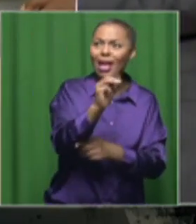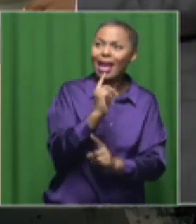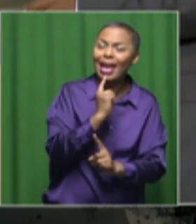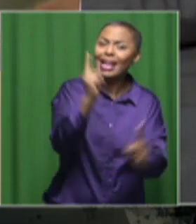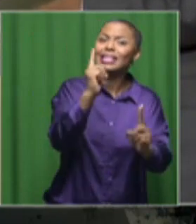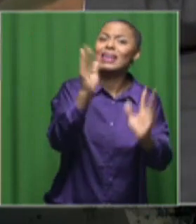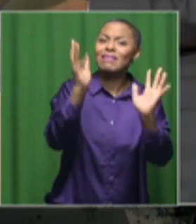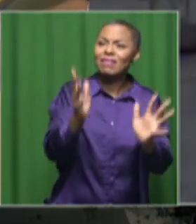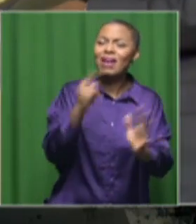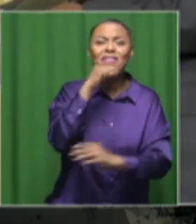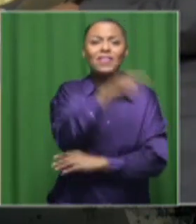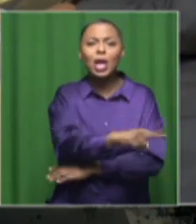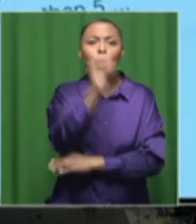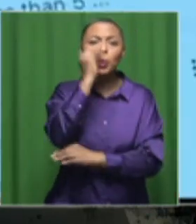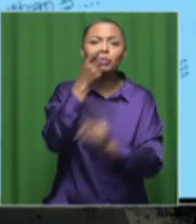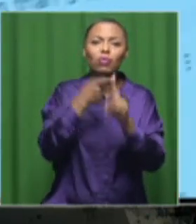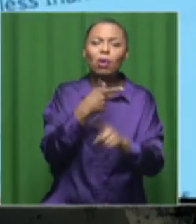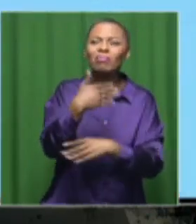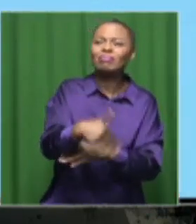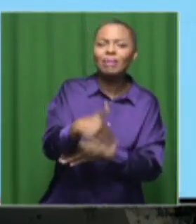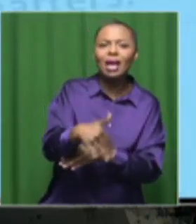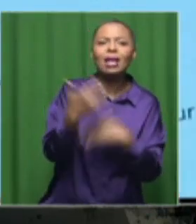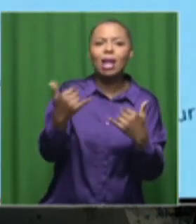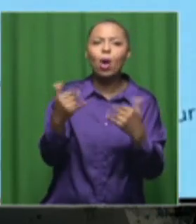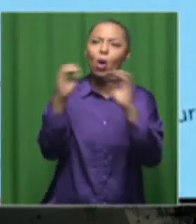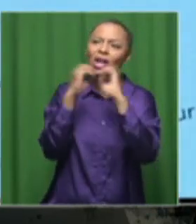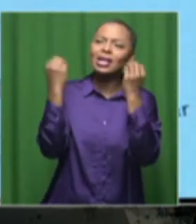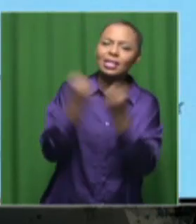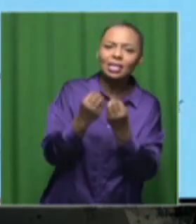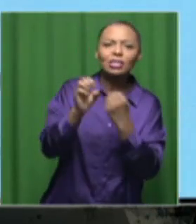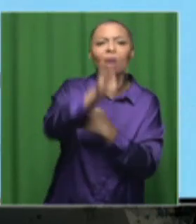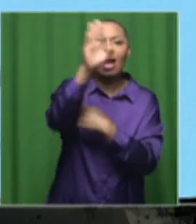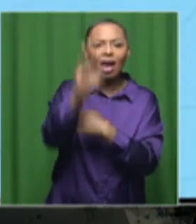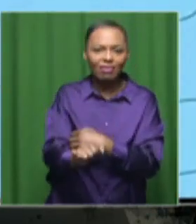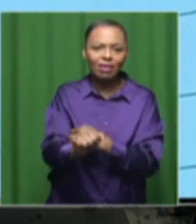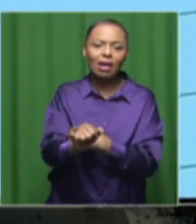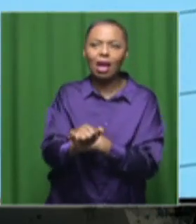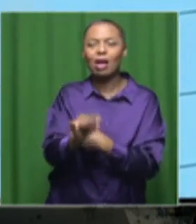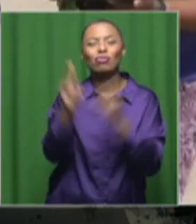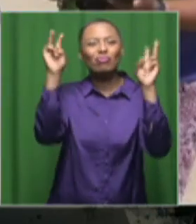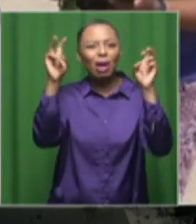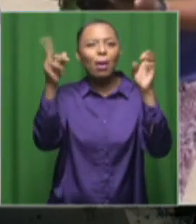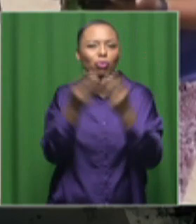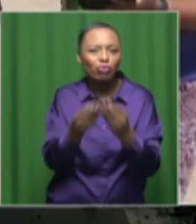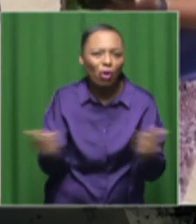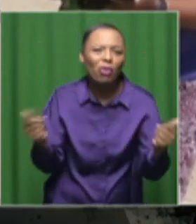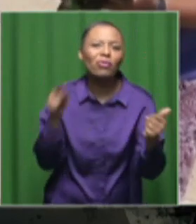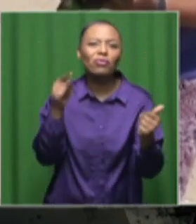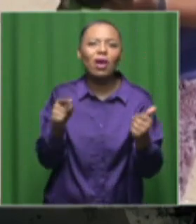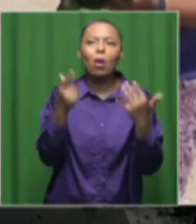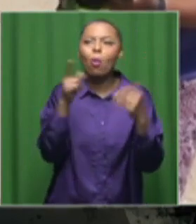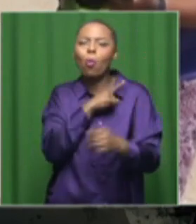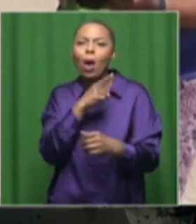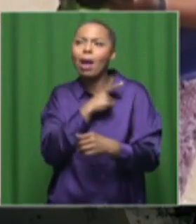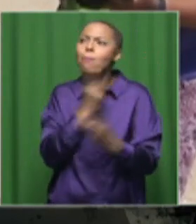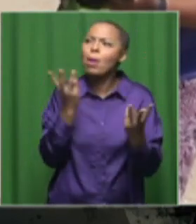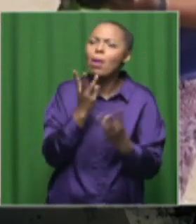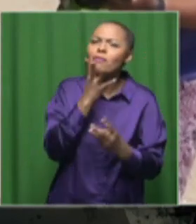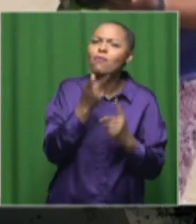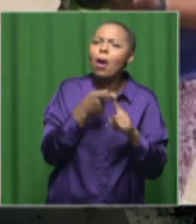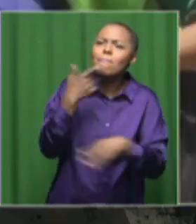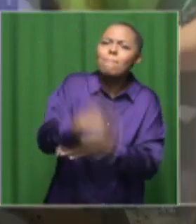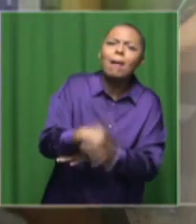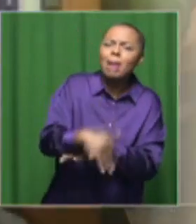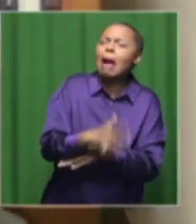to fake news from xenophobic organizations in South Africa to address issues of rising xenophobia in South Africa.